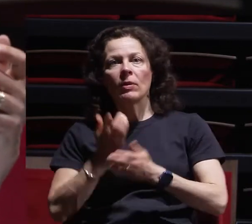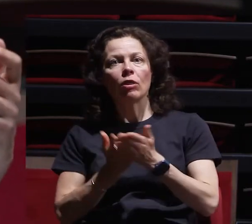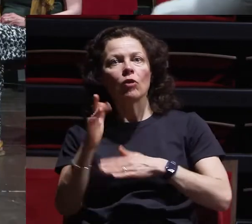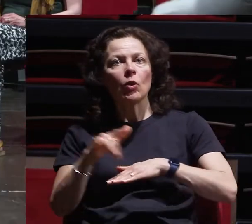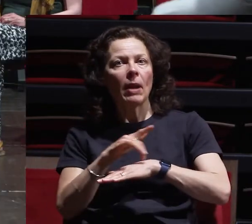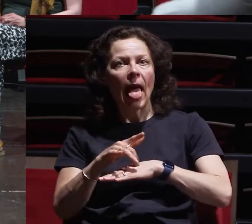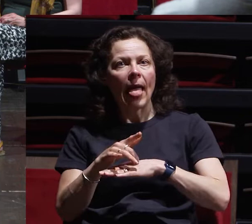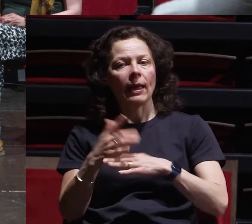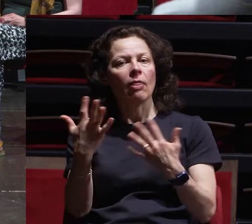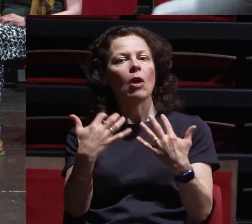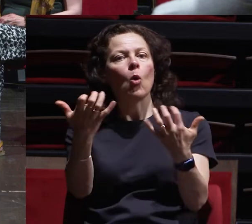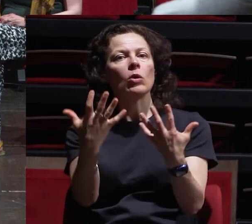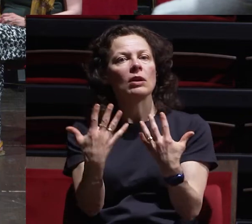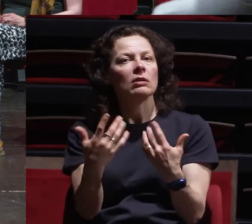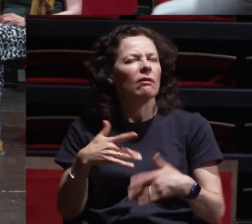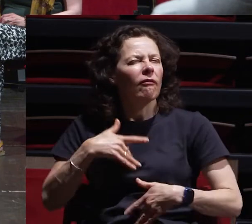play.